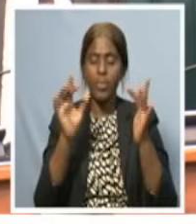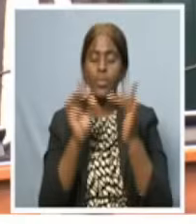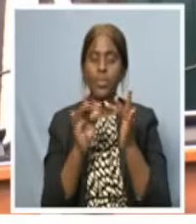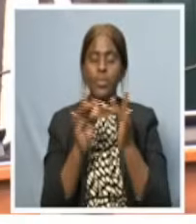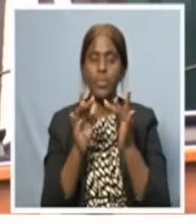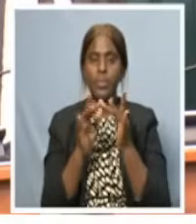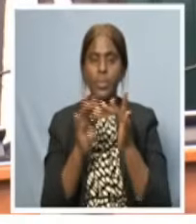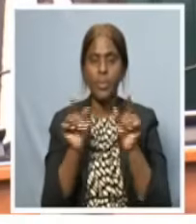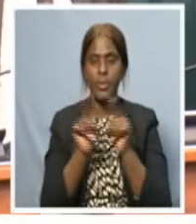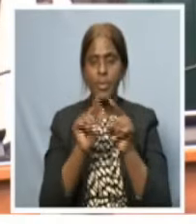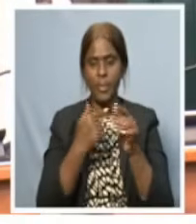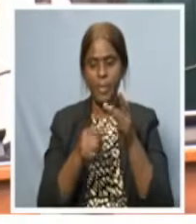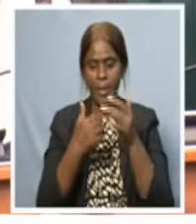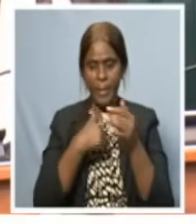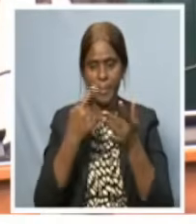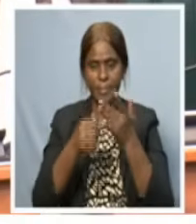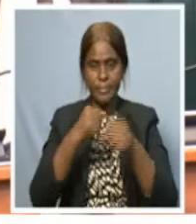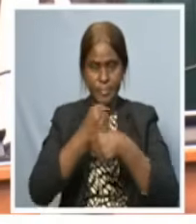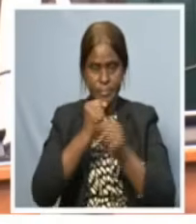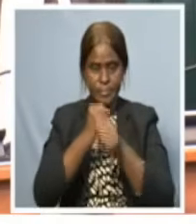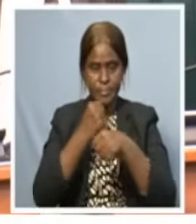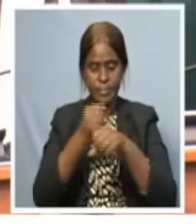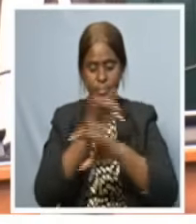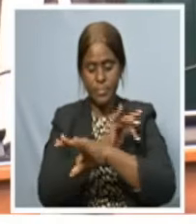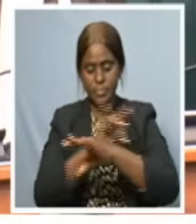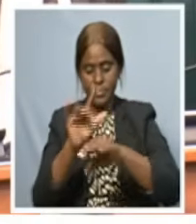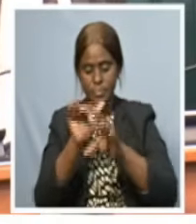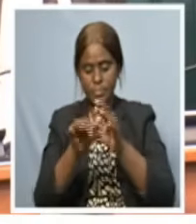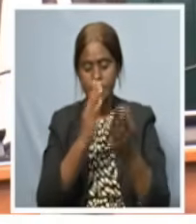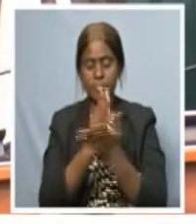internet. This has resulted in gaps in